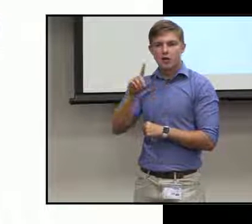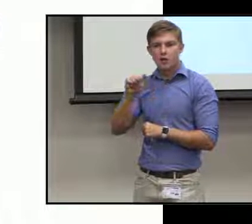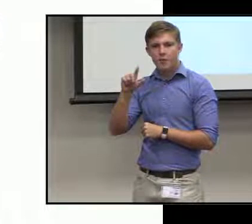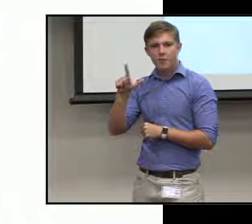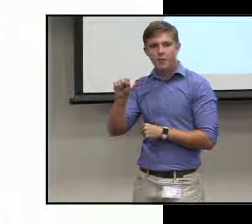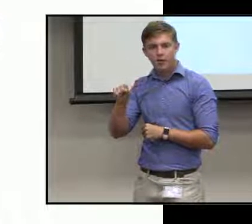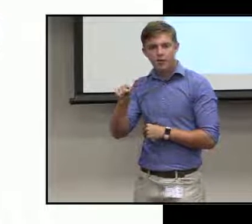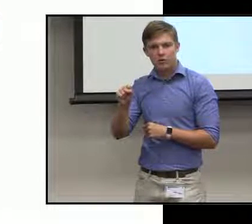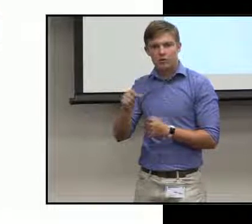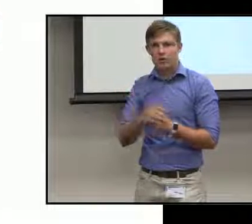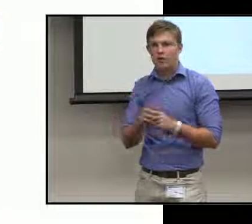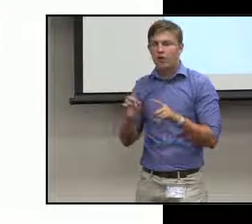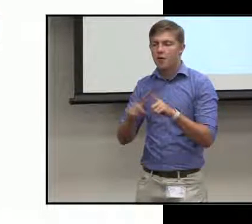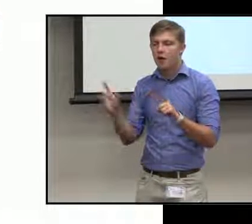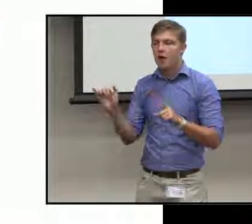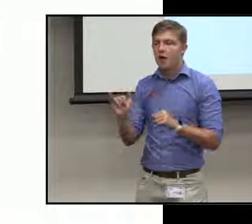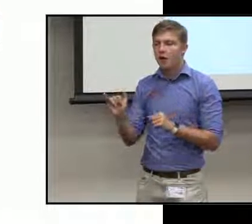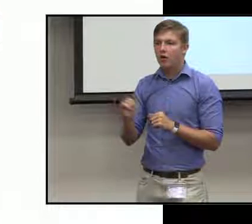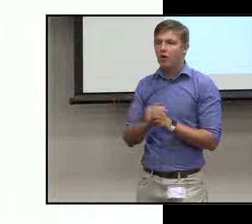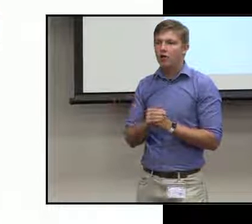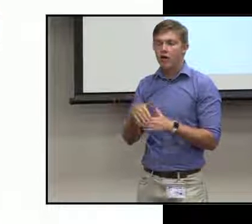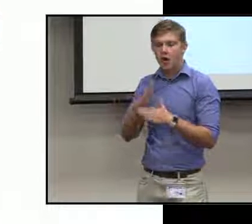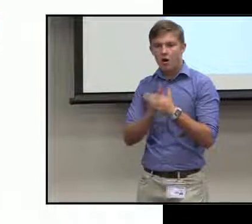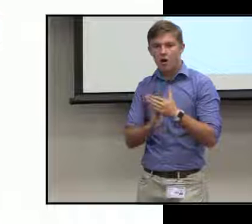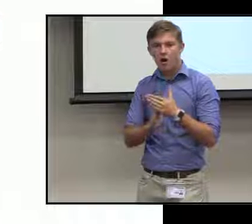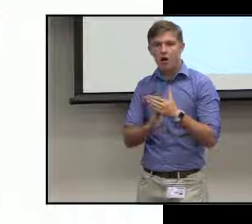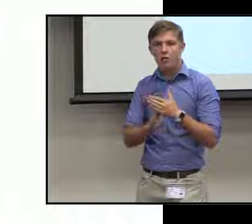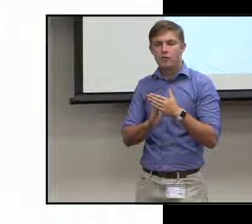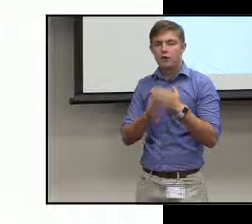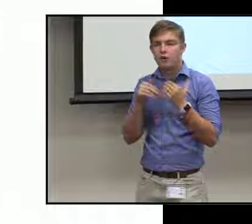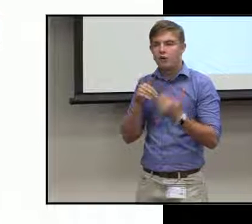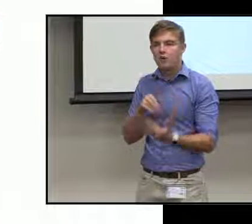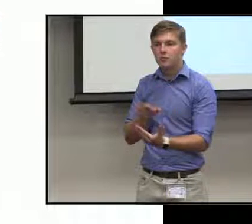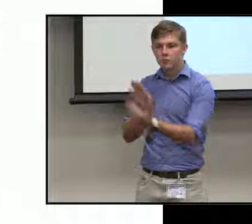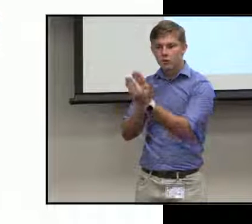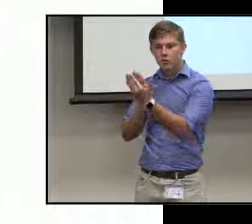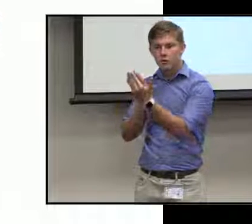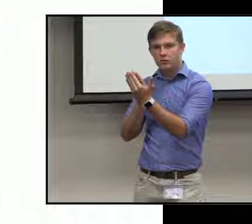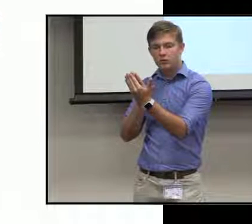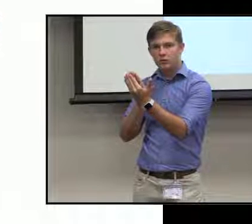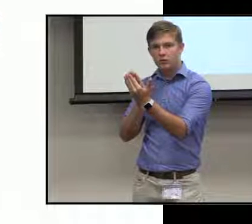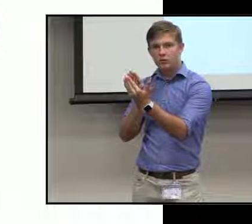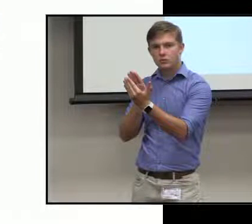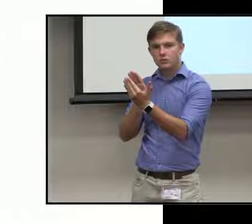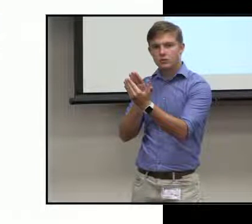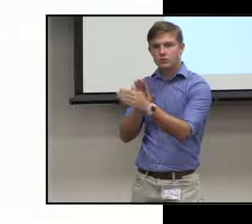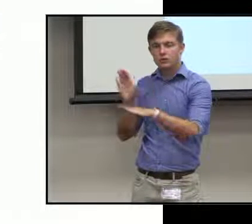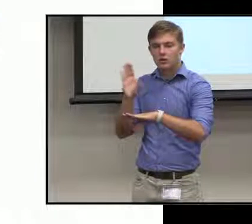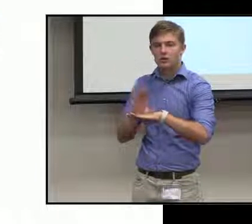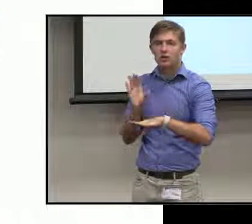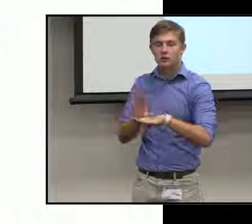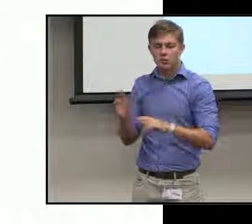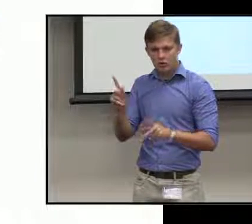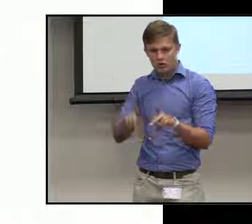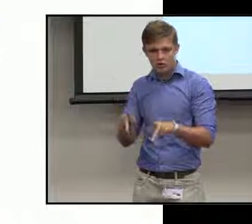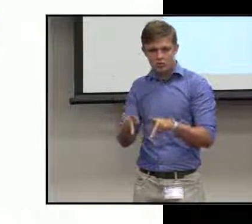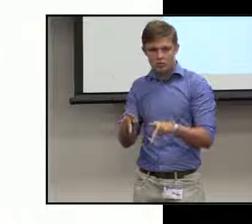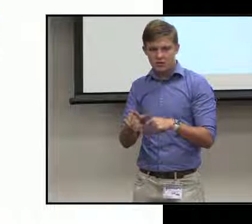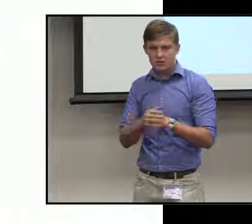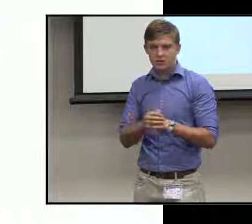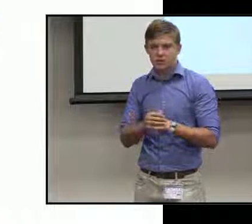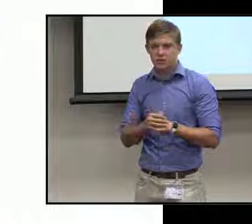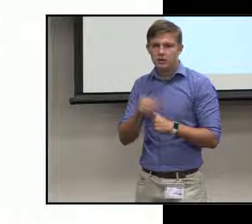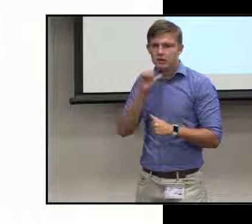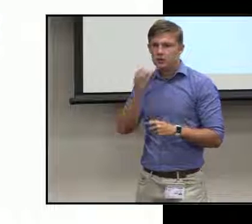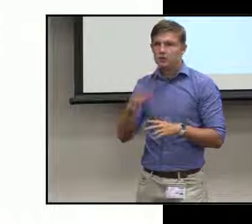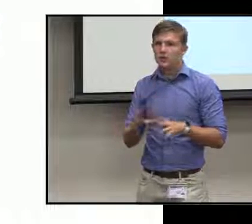that. But you also are humble before the church people. You don't try